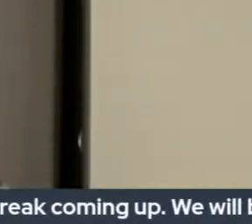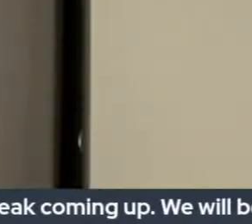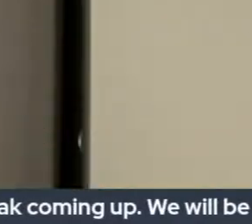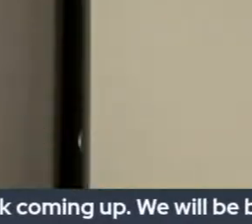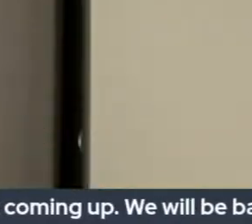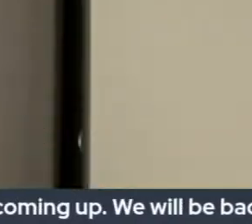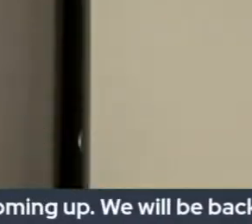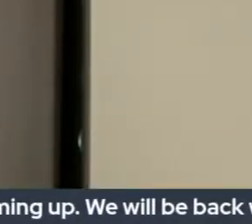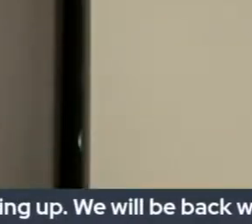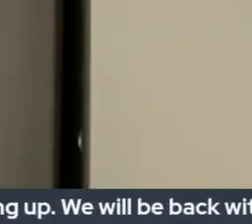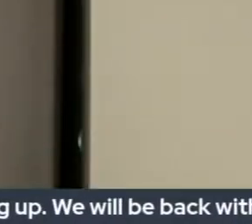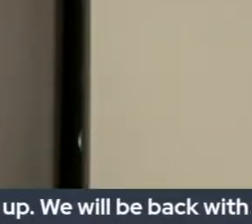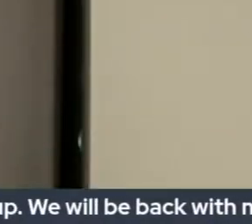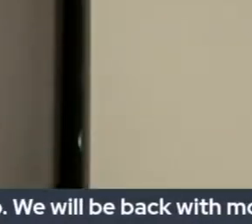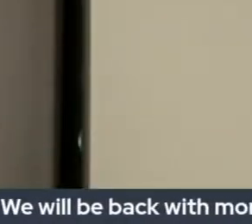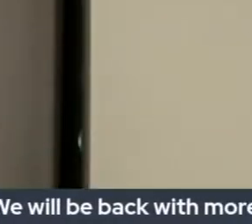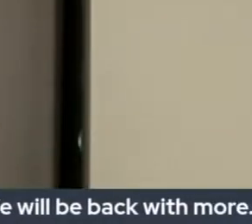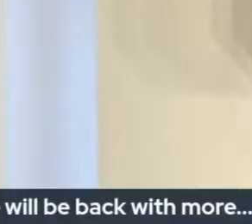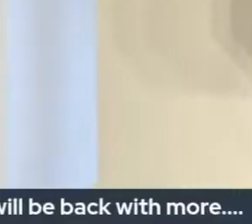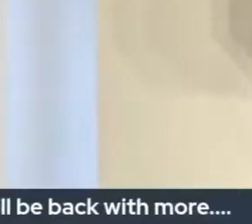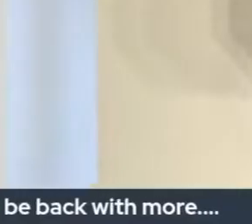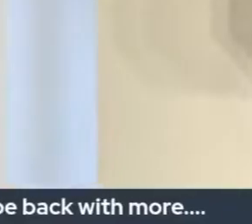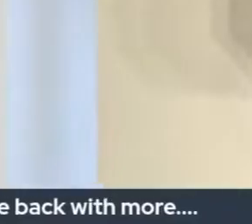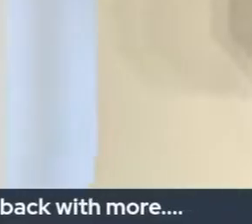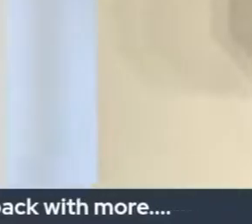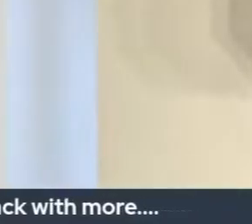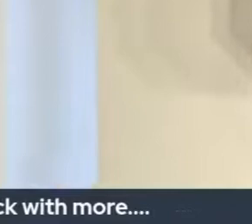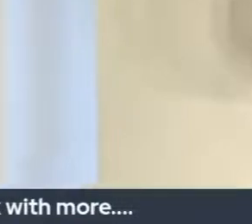Thank you. I'm done.